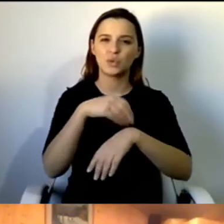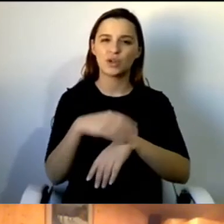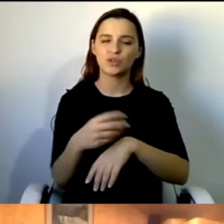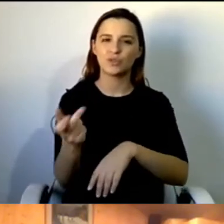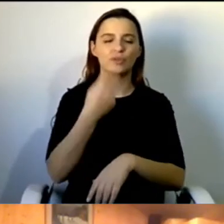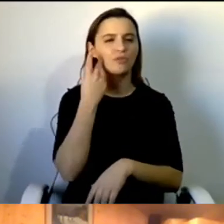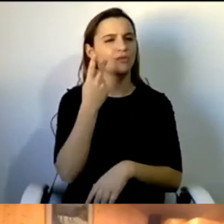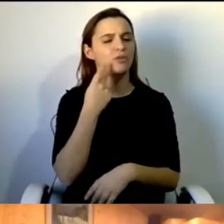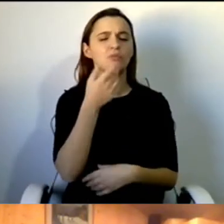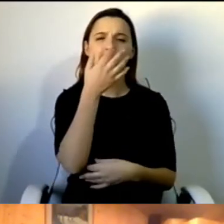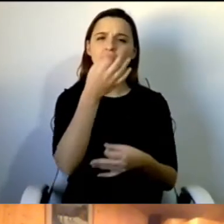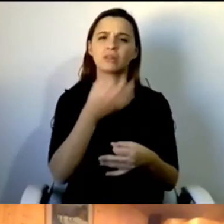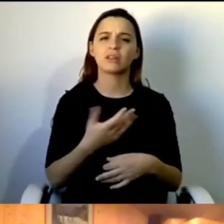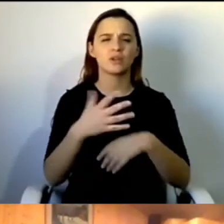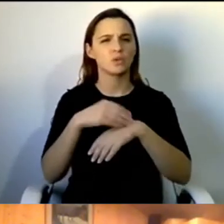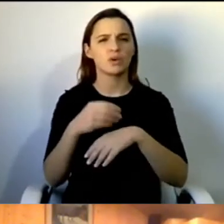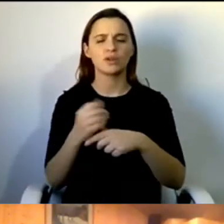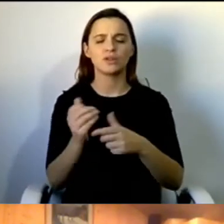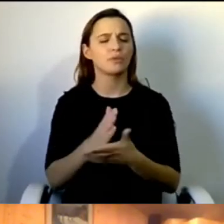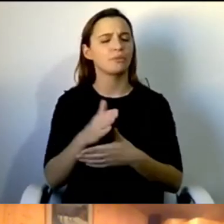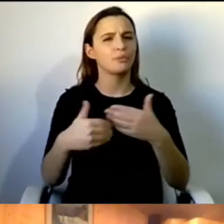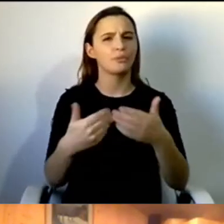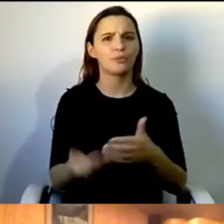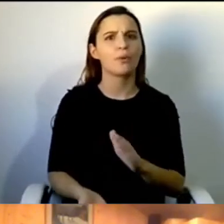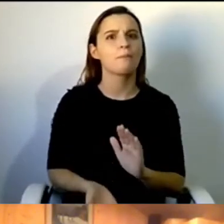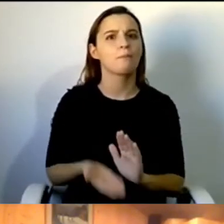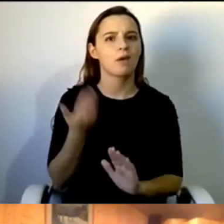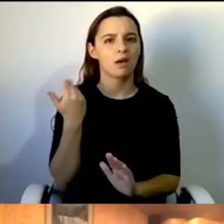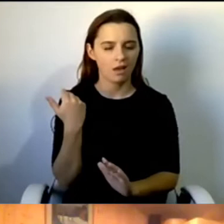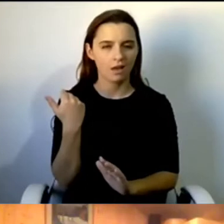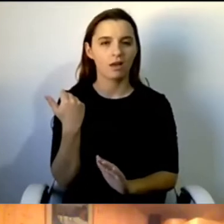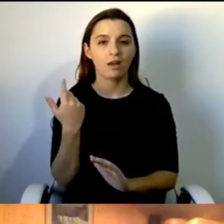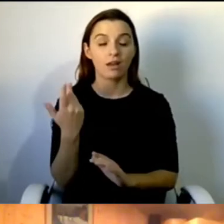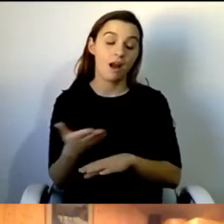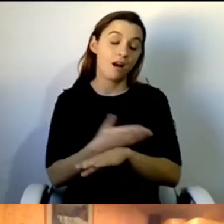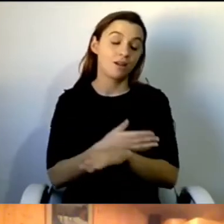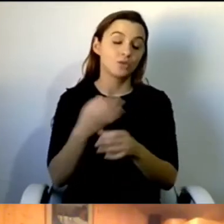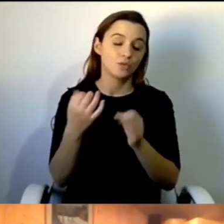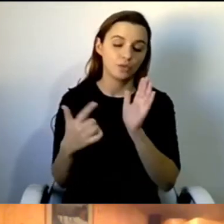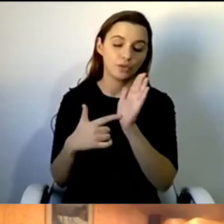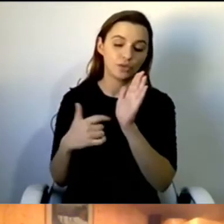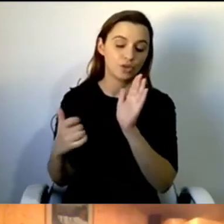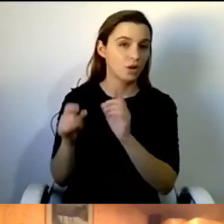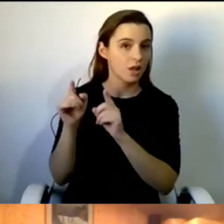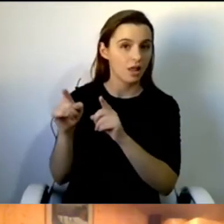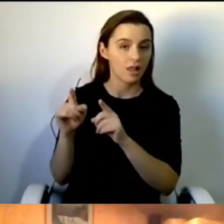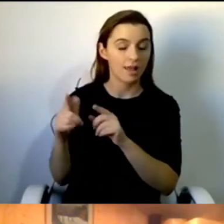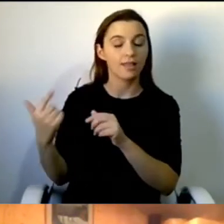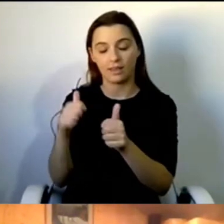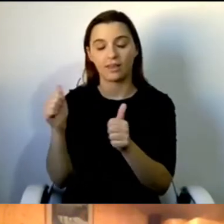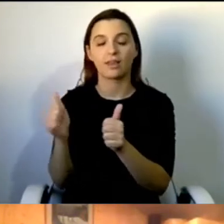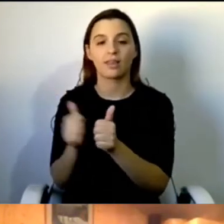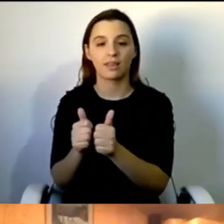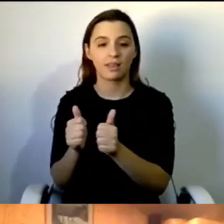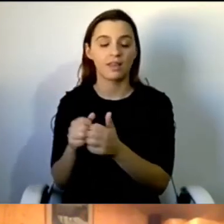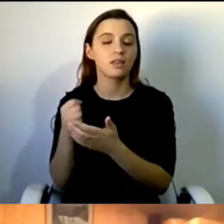to the university in the States and he had personal assistants, other students that he was able to employ. And he came to Sweden